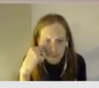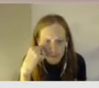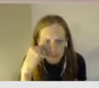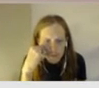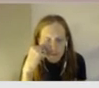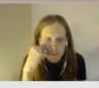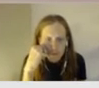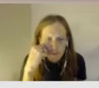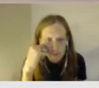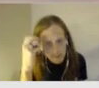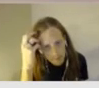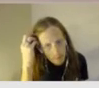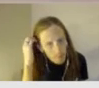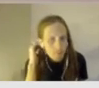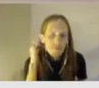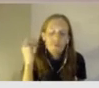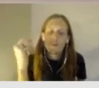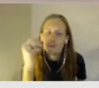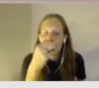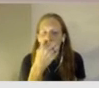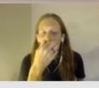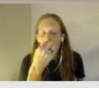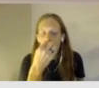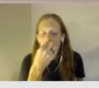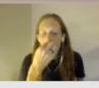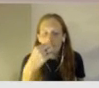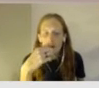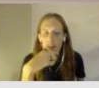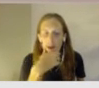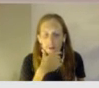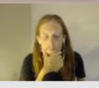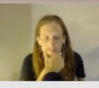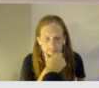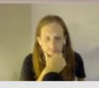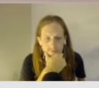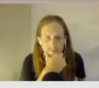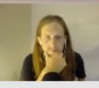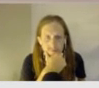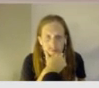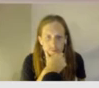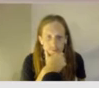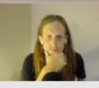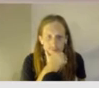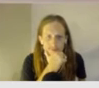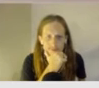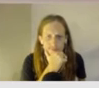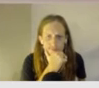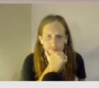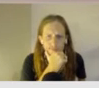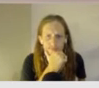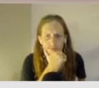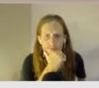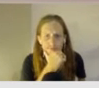society that has had trouble with integration because of, you know, our problems in this country.